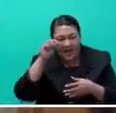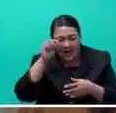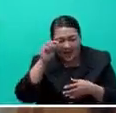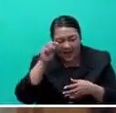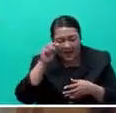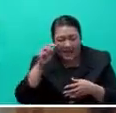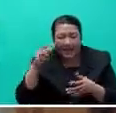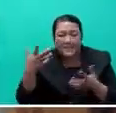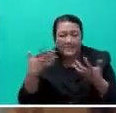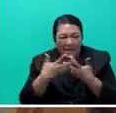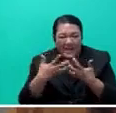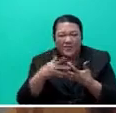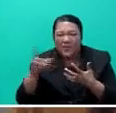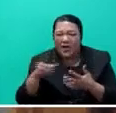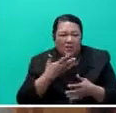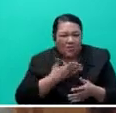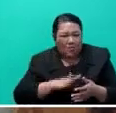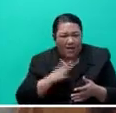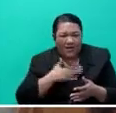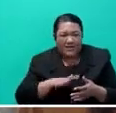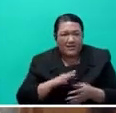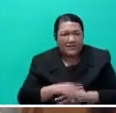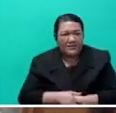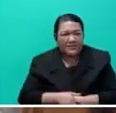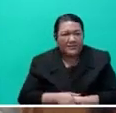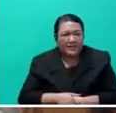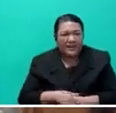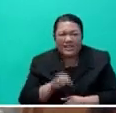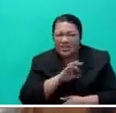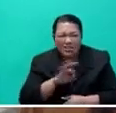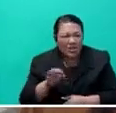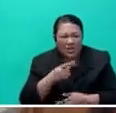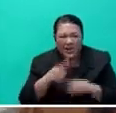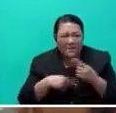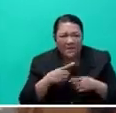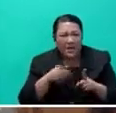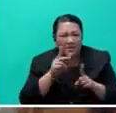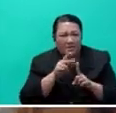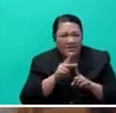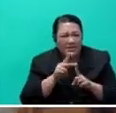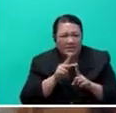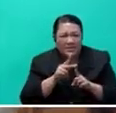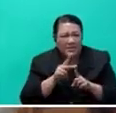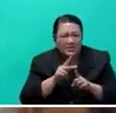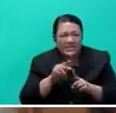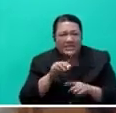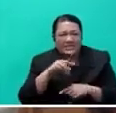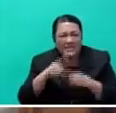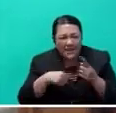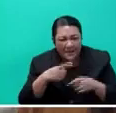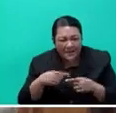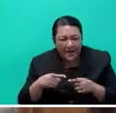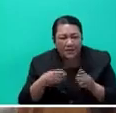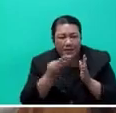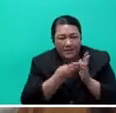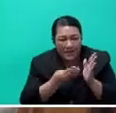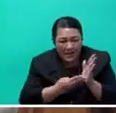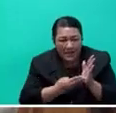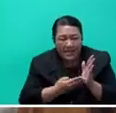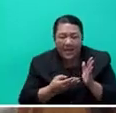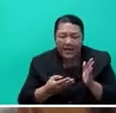that need to be met, but it's not about politics here, sir. We're just saying that the bill had gone through 2